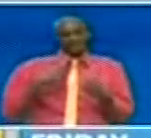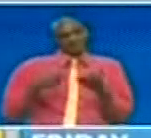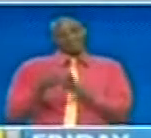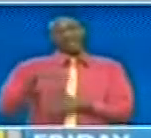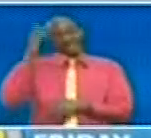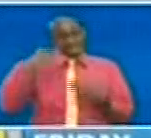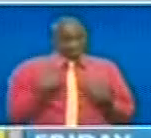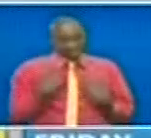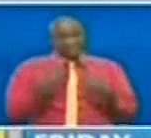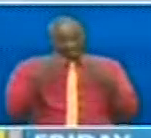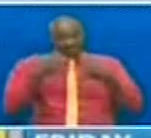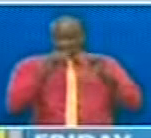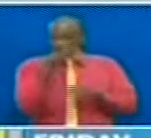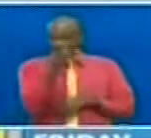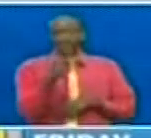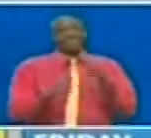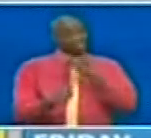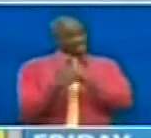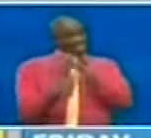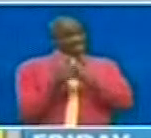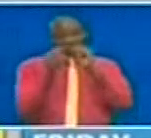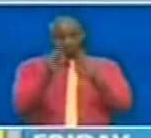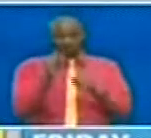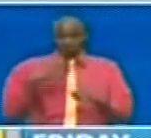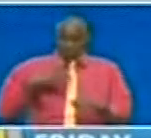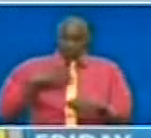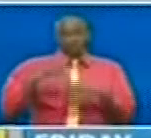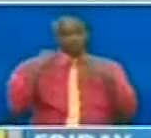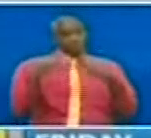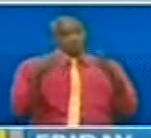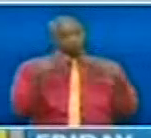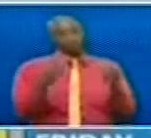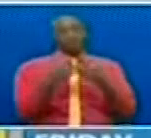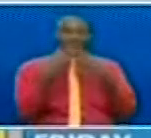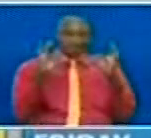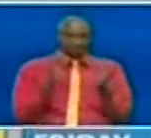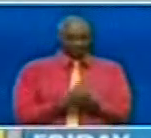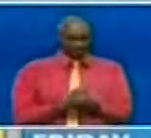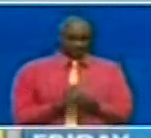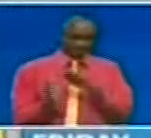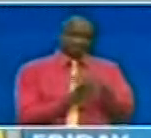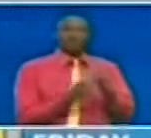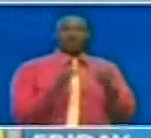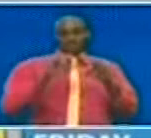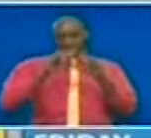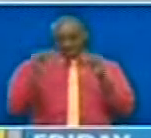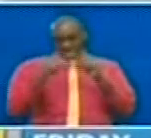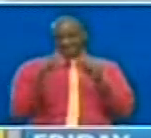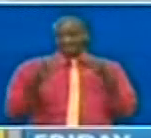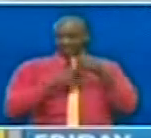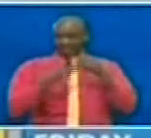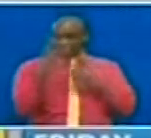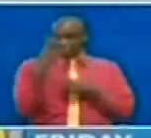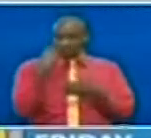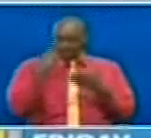If implemented, there is imminent danger of offenders losing their liberty. Clause 64 introduces an offence